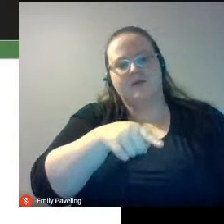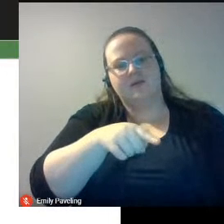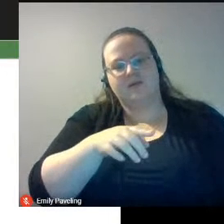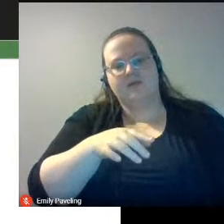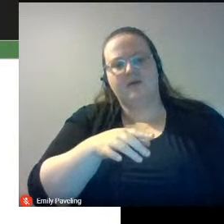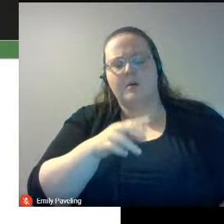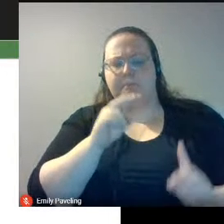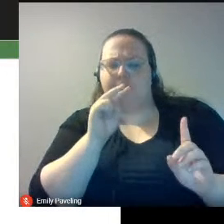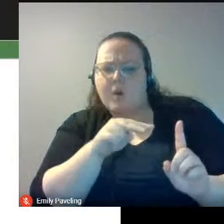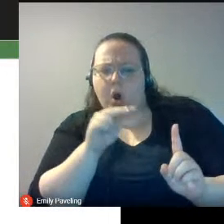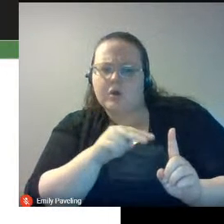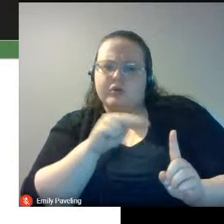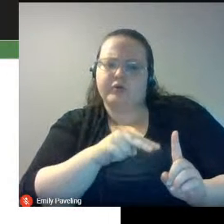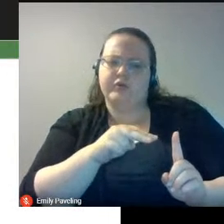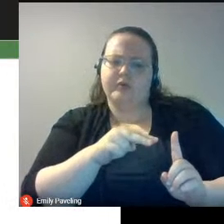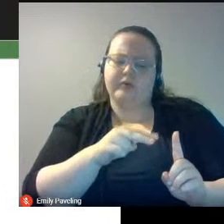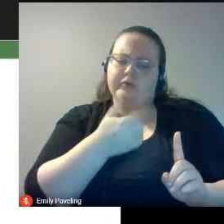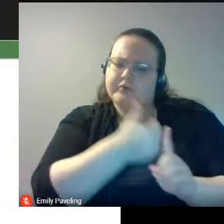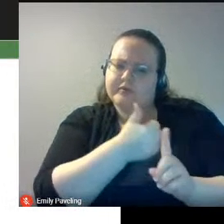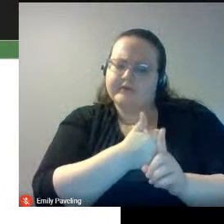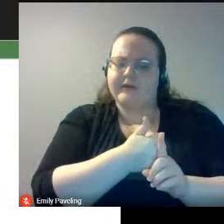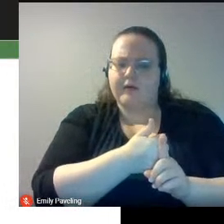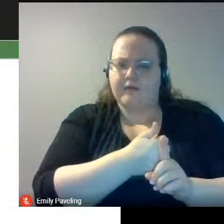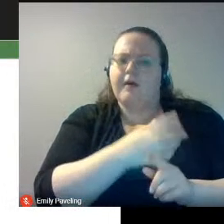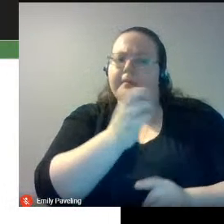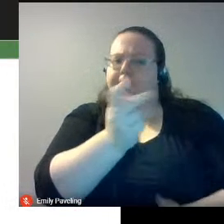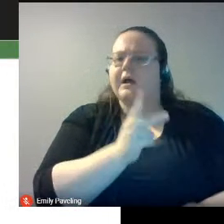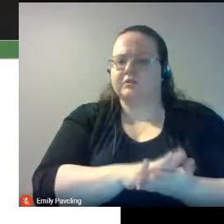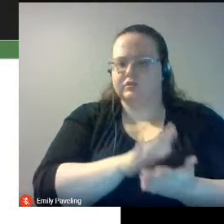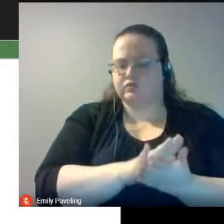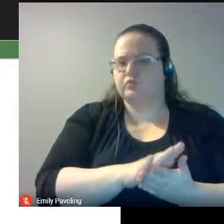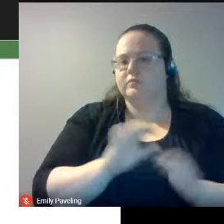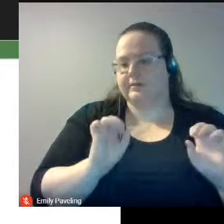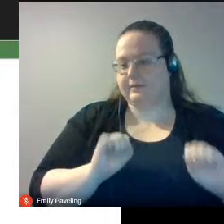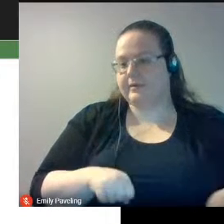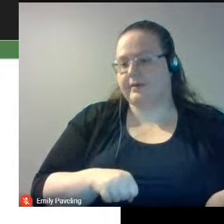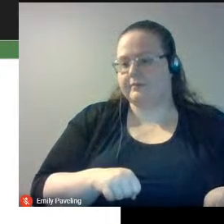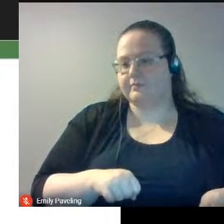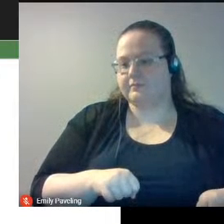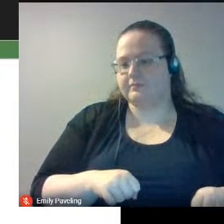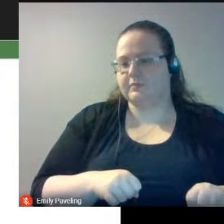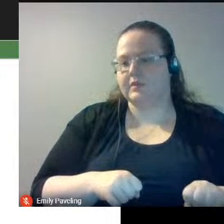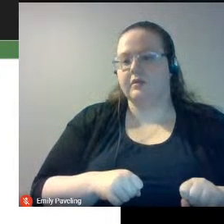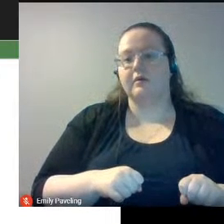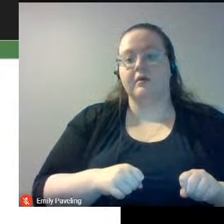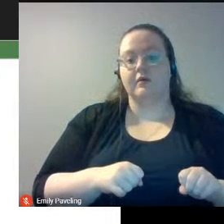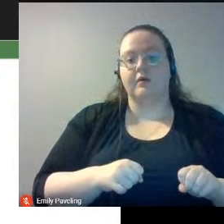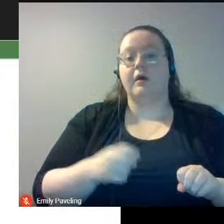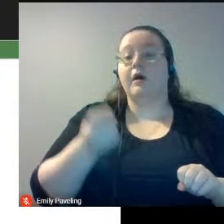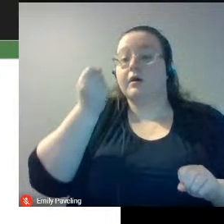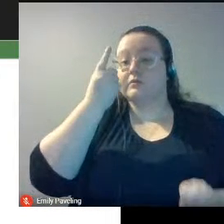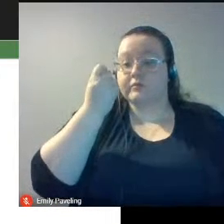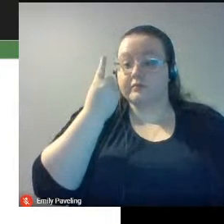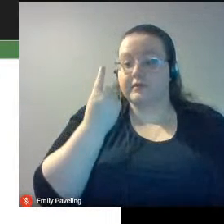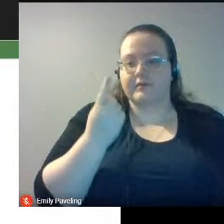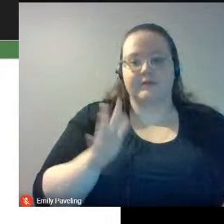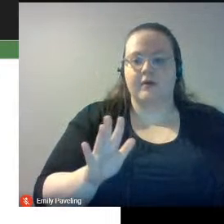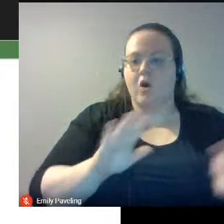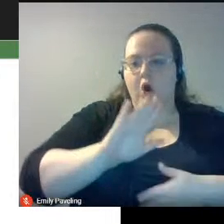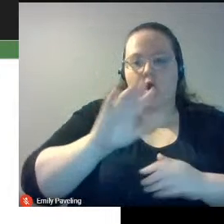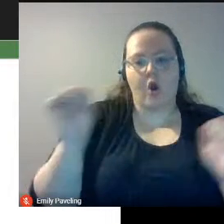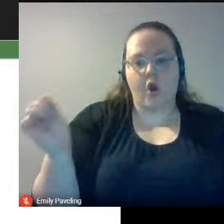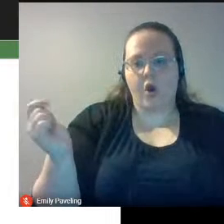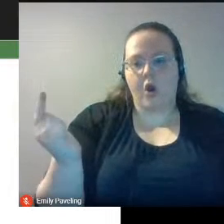and monitor for symptoms. Monitoring for signs and symptoms of COVID-19 will always be required by all families and